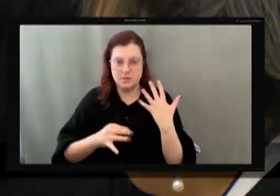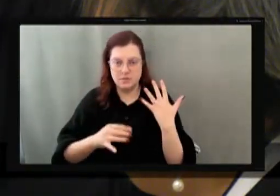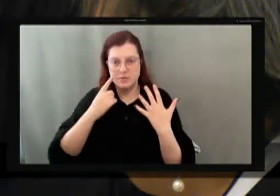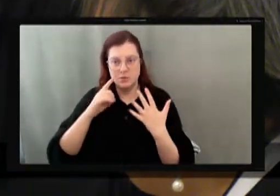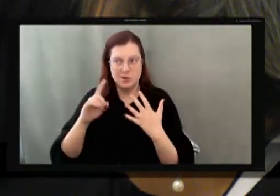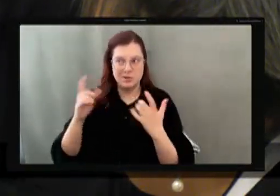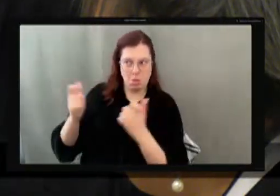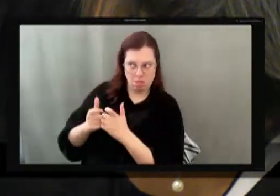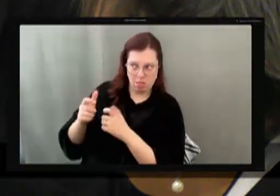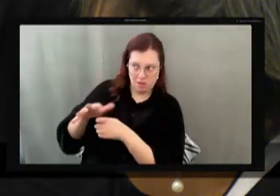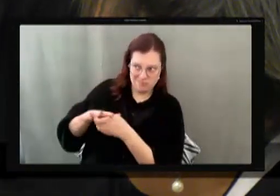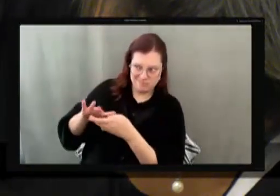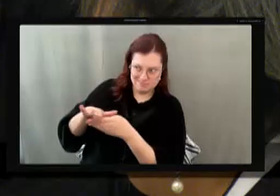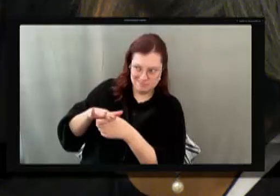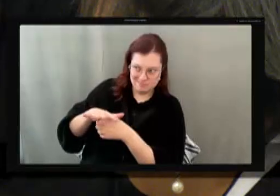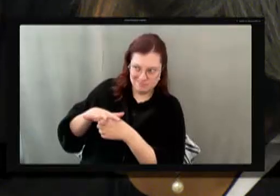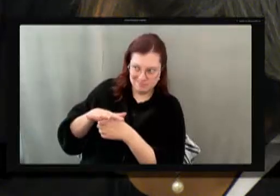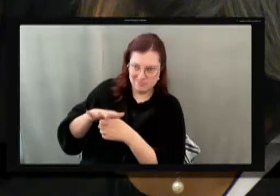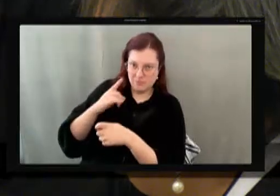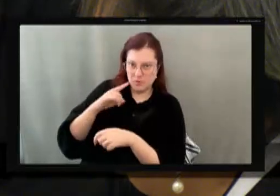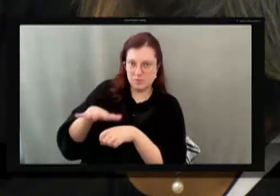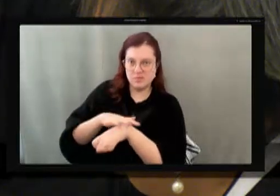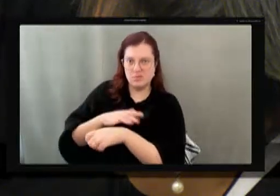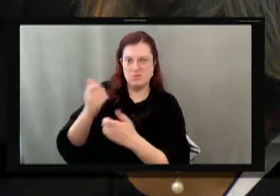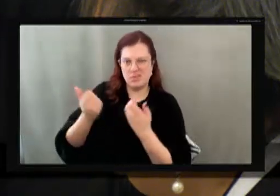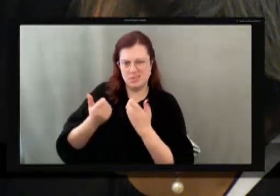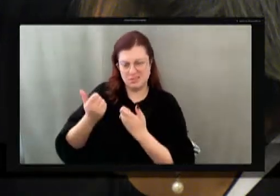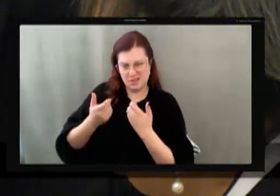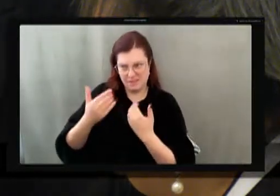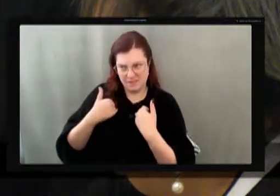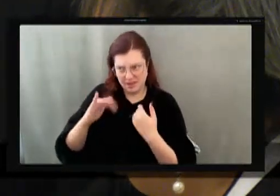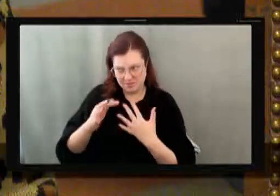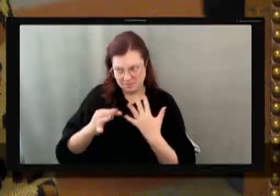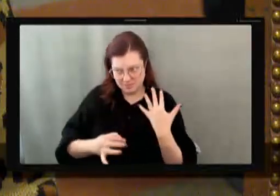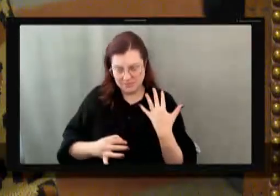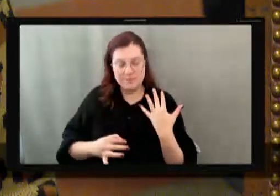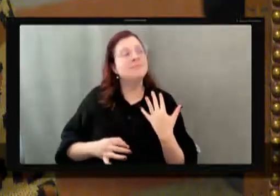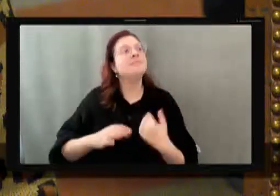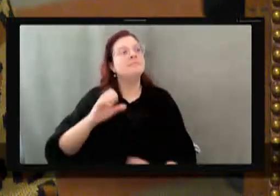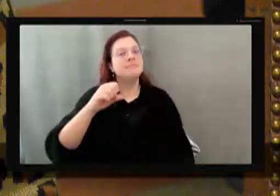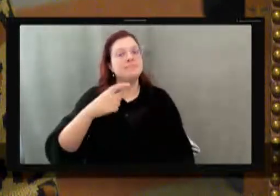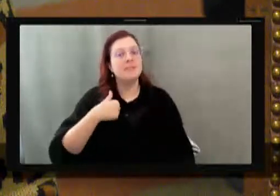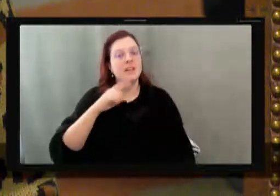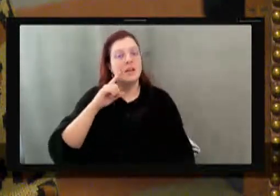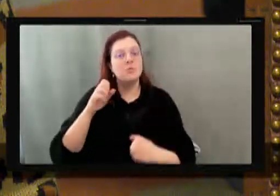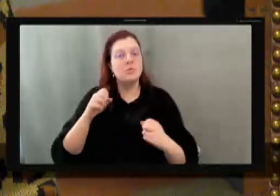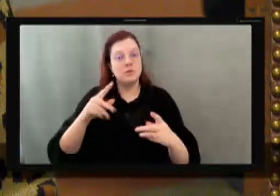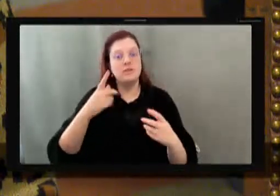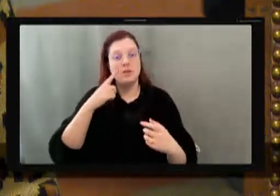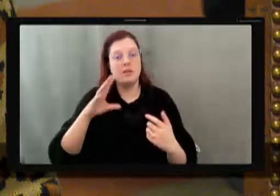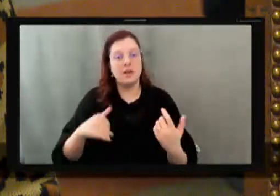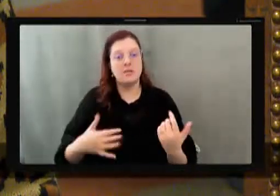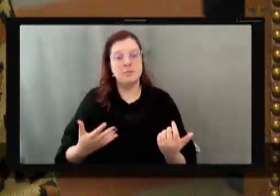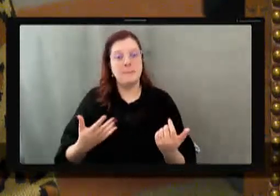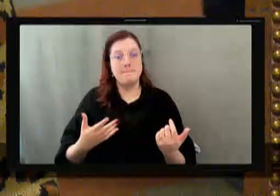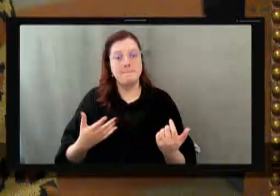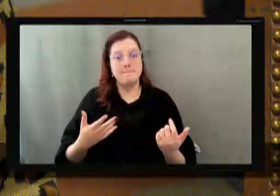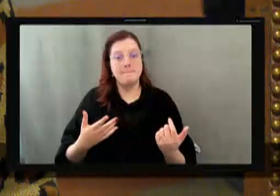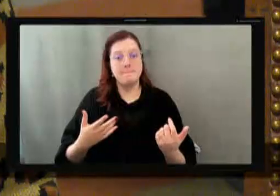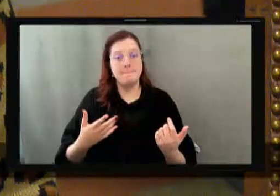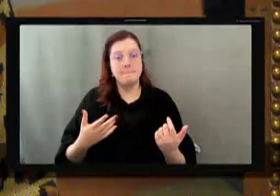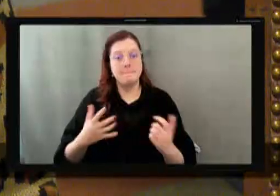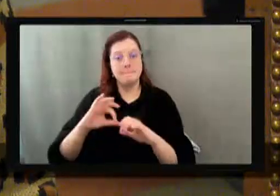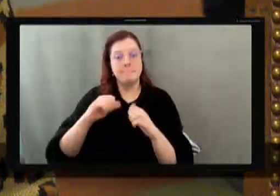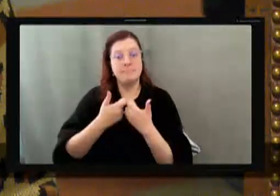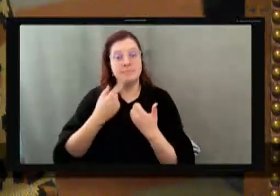neighborhoods to kind of slow cars down. I think that's locally. Definitely an opportunity. You know, one of our challenges is